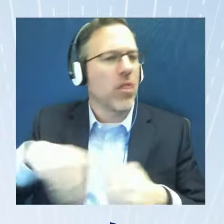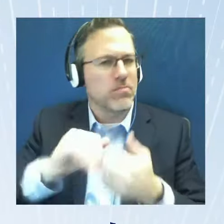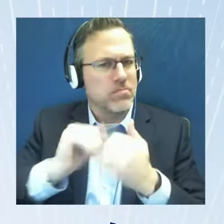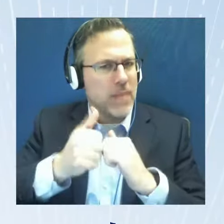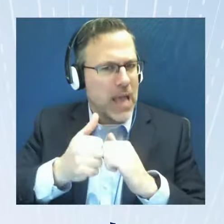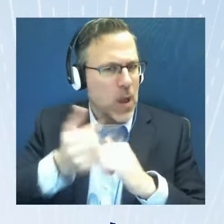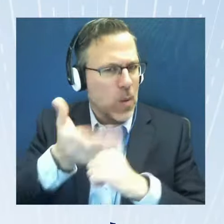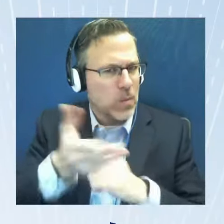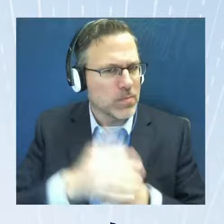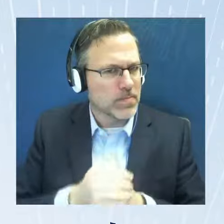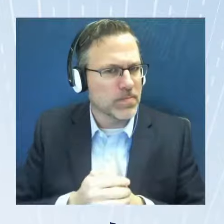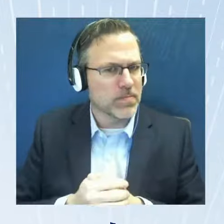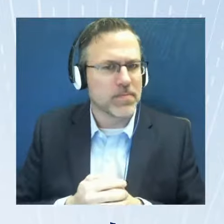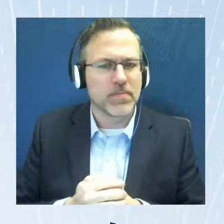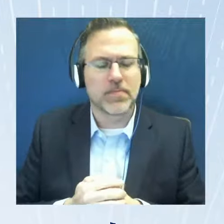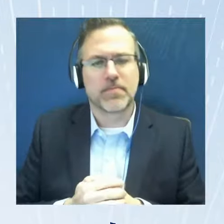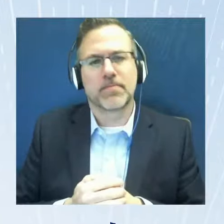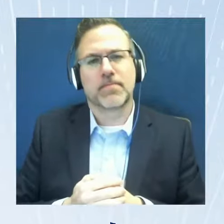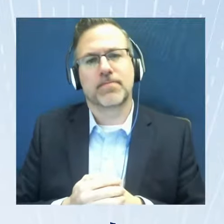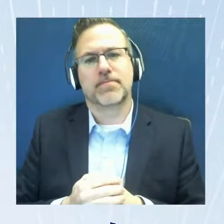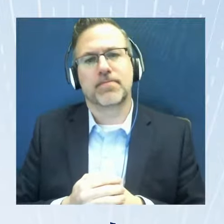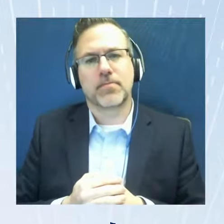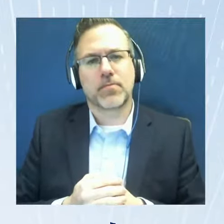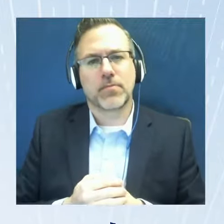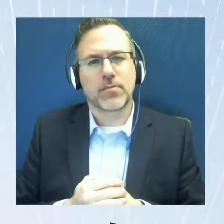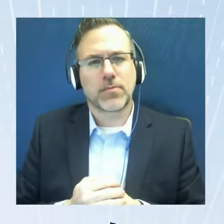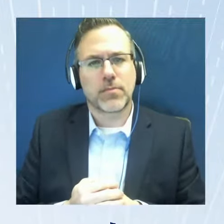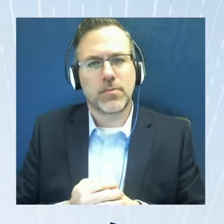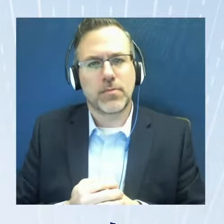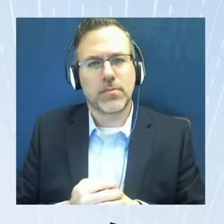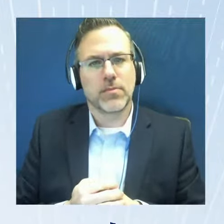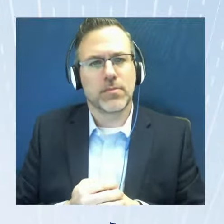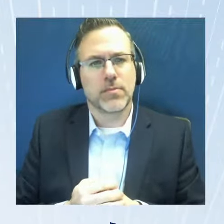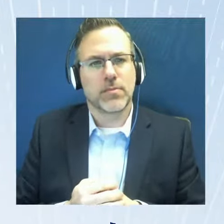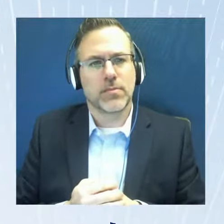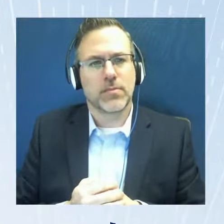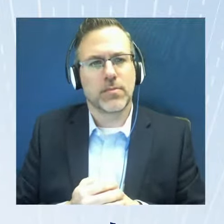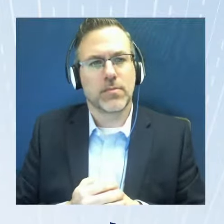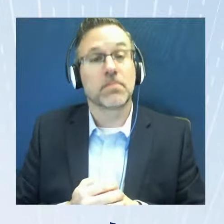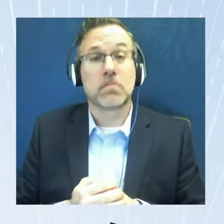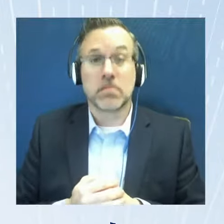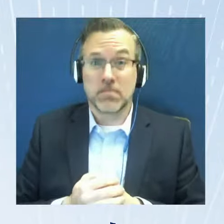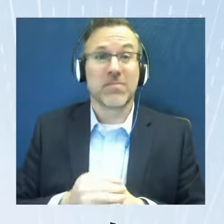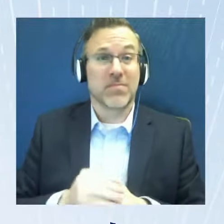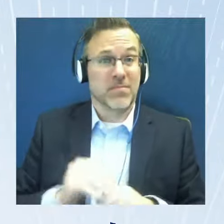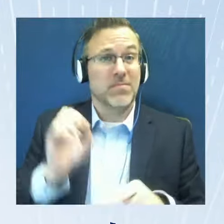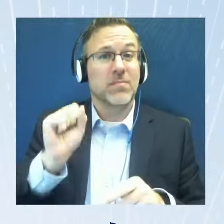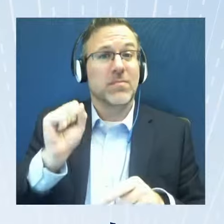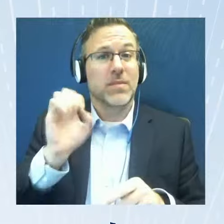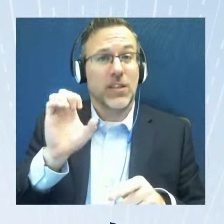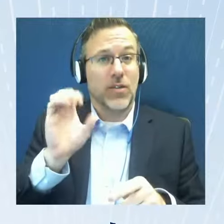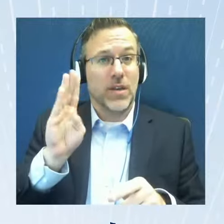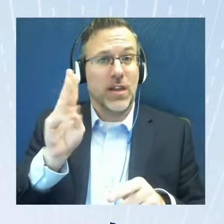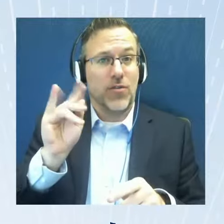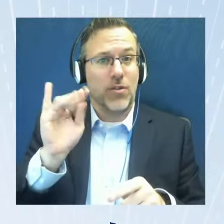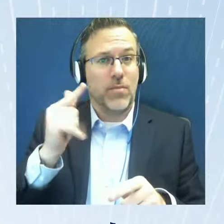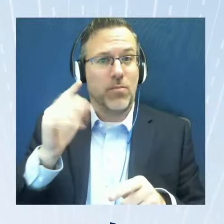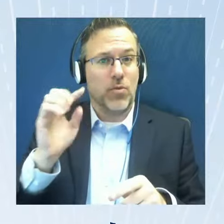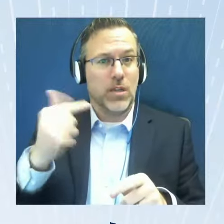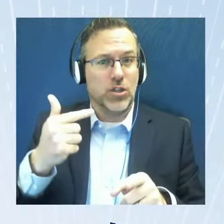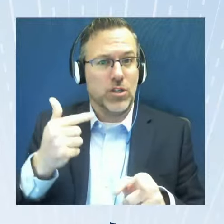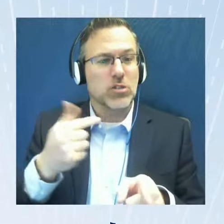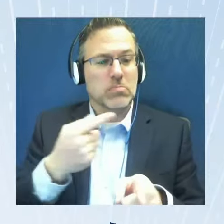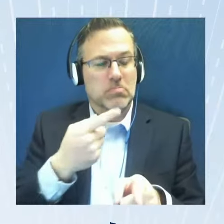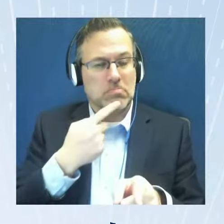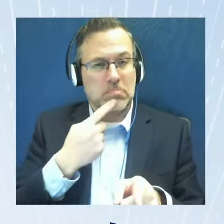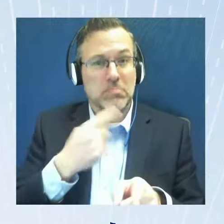So that's been one of the key levers through all of the work we've been doing for passenger consumer protection. And we have